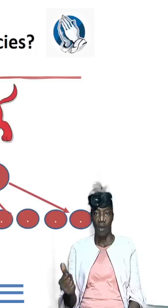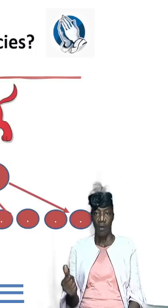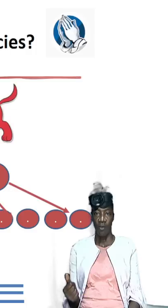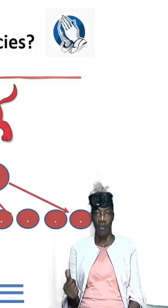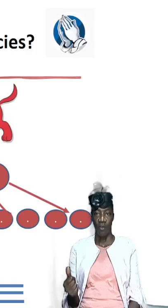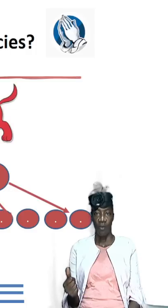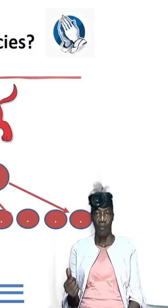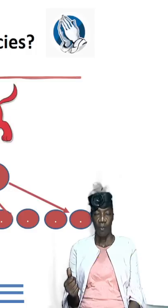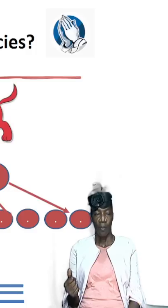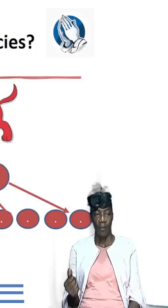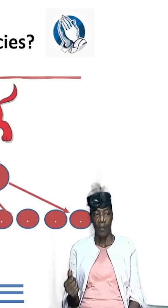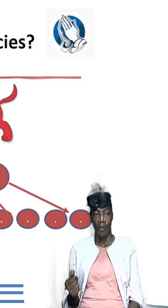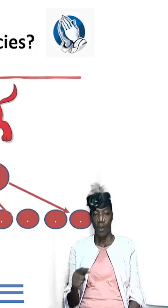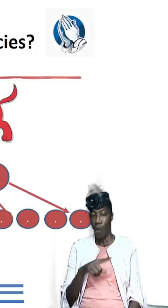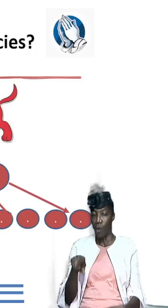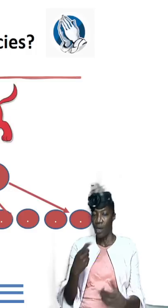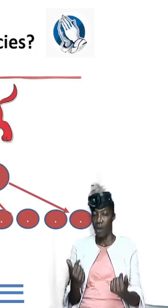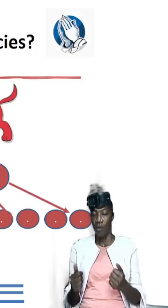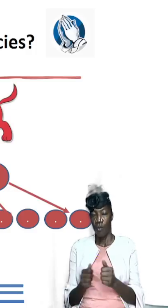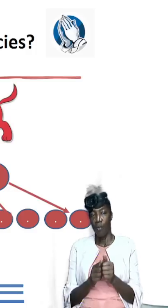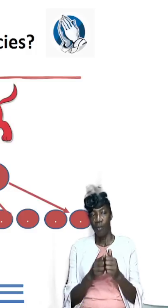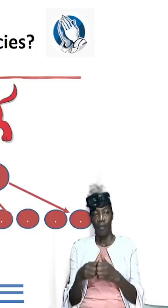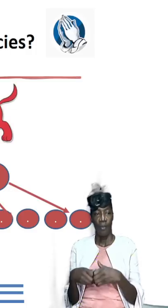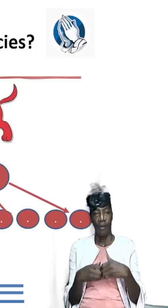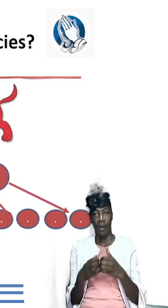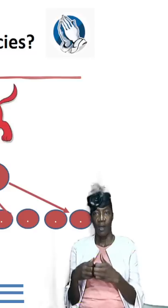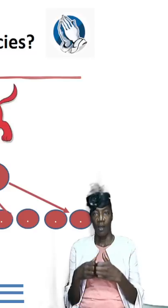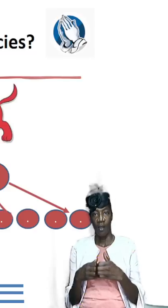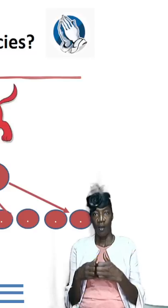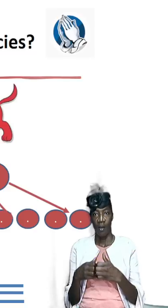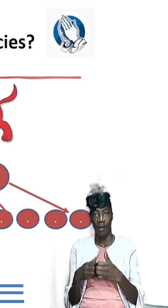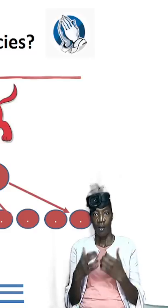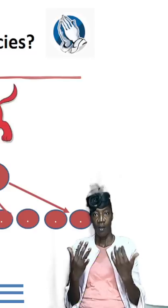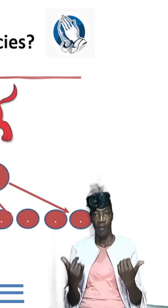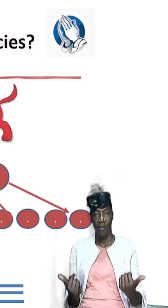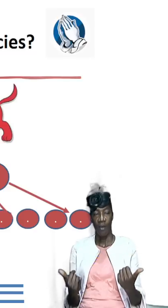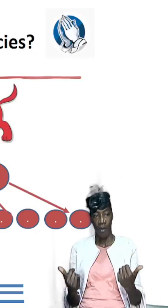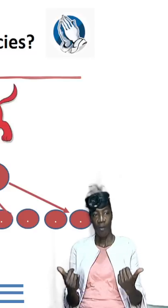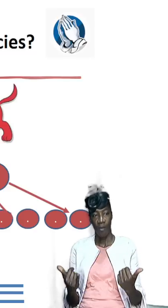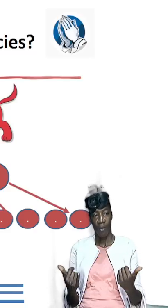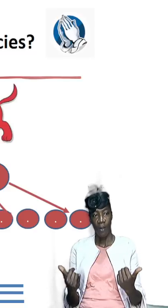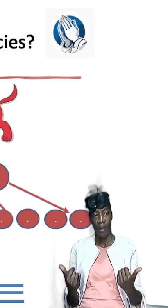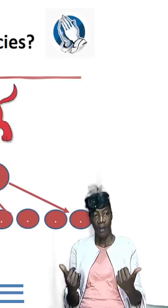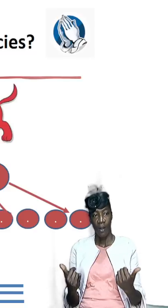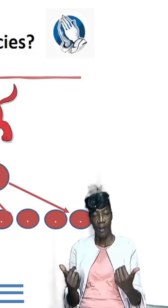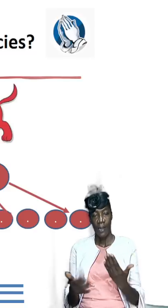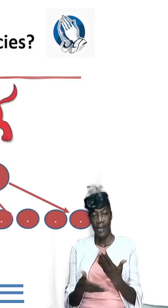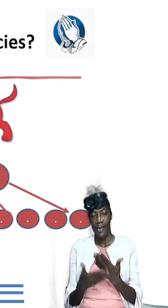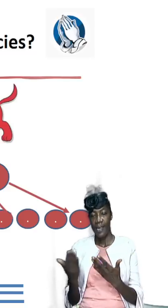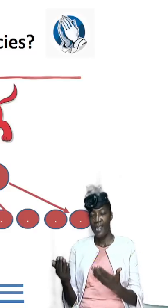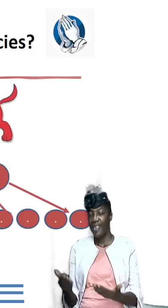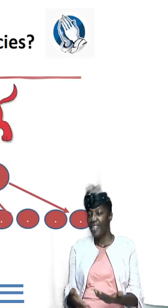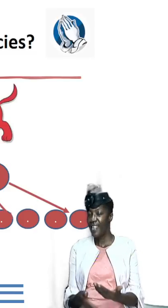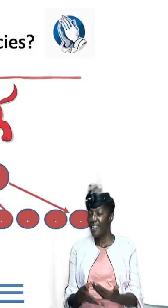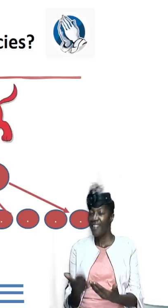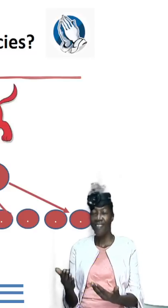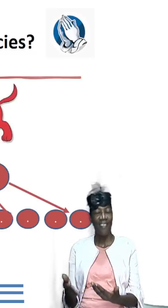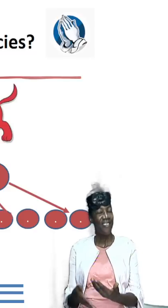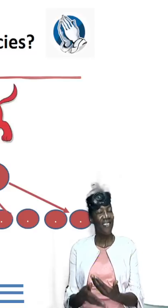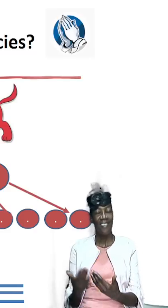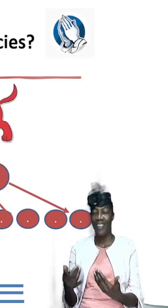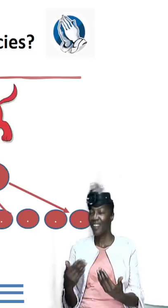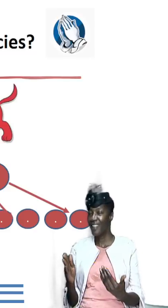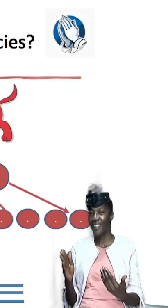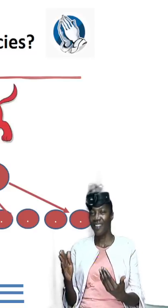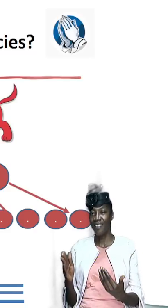once they get together, you see how easy it is for the